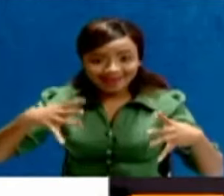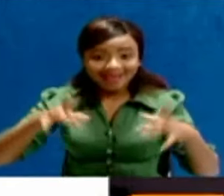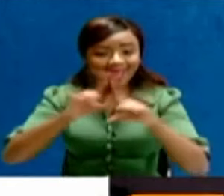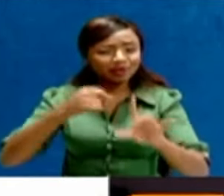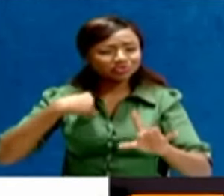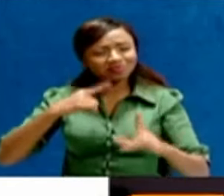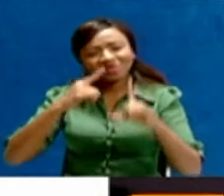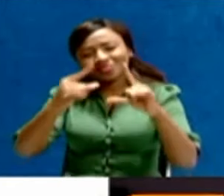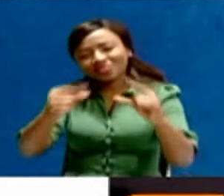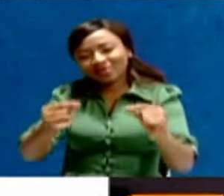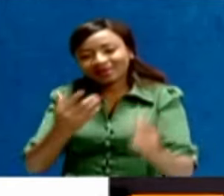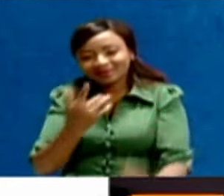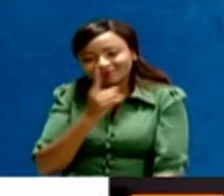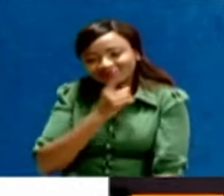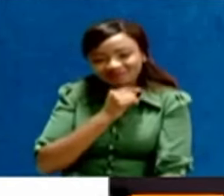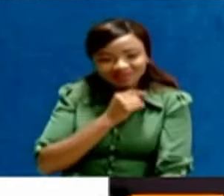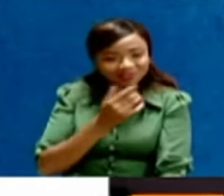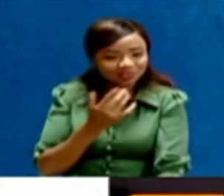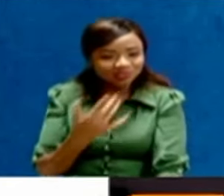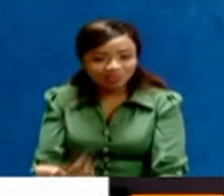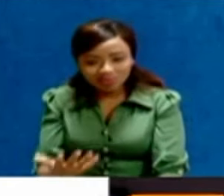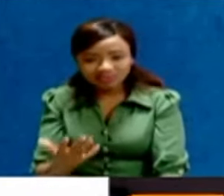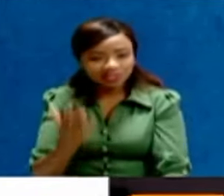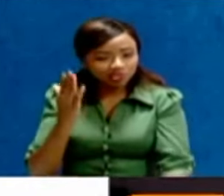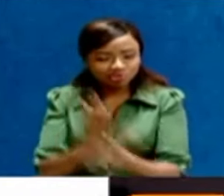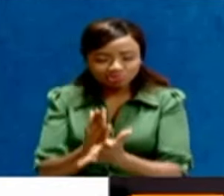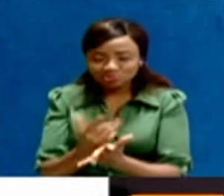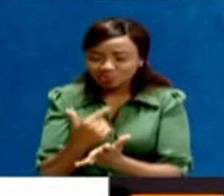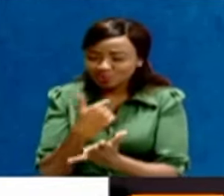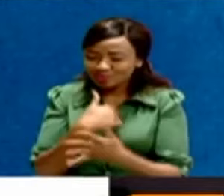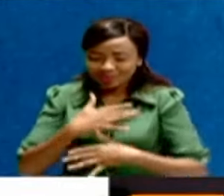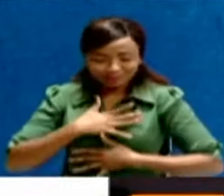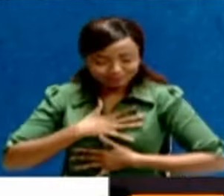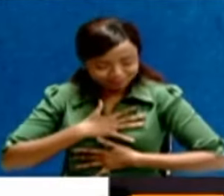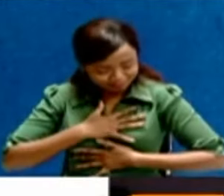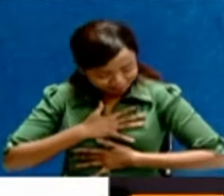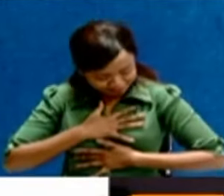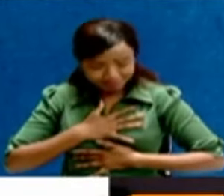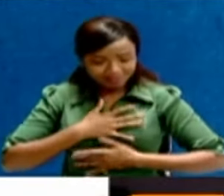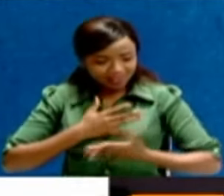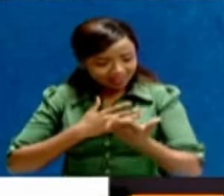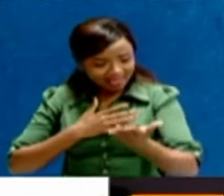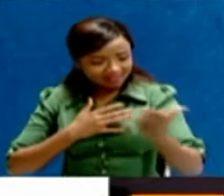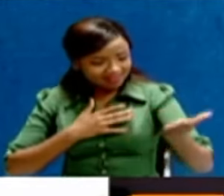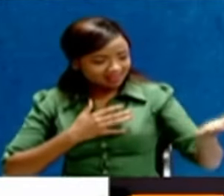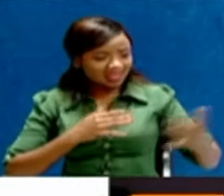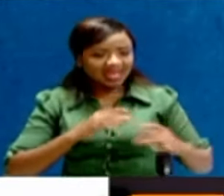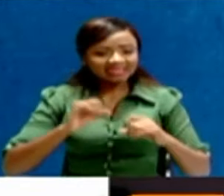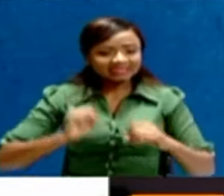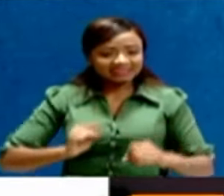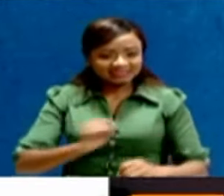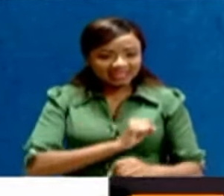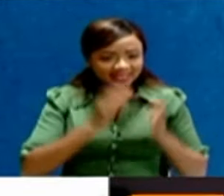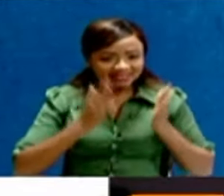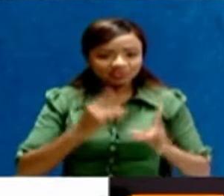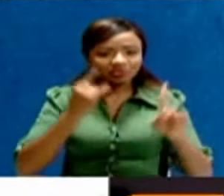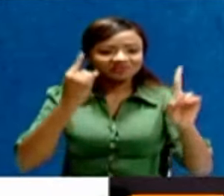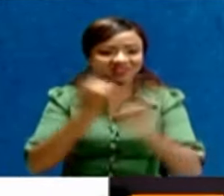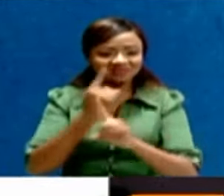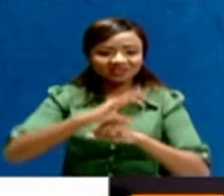I said, I am really forever indebted for the distinguished senators of the counties